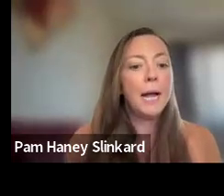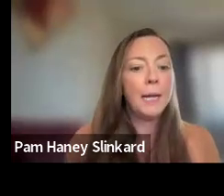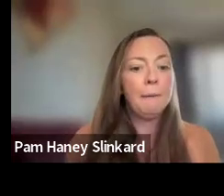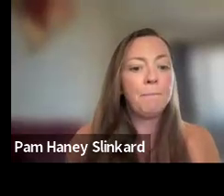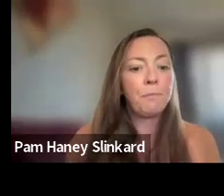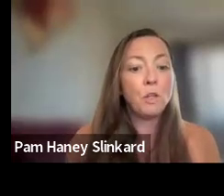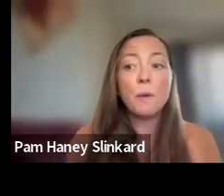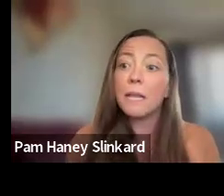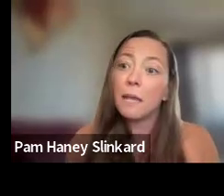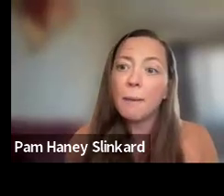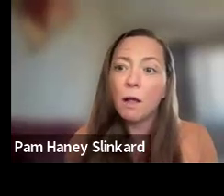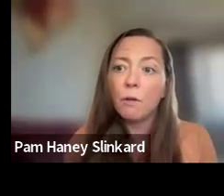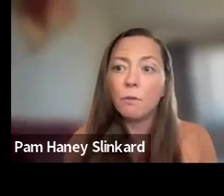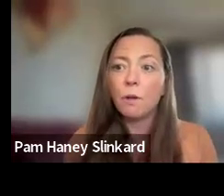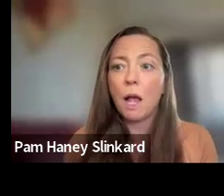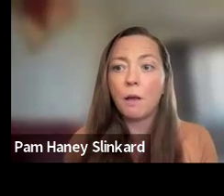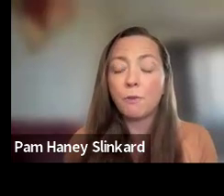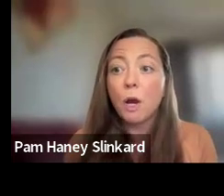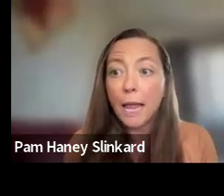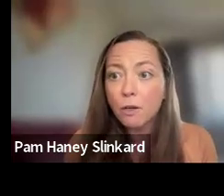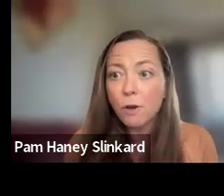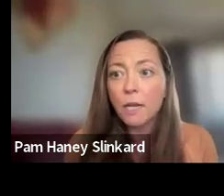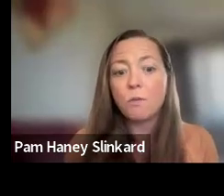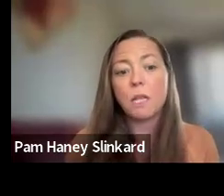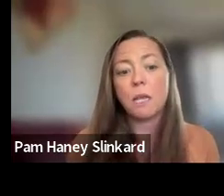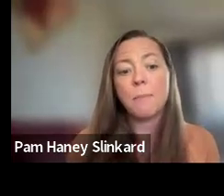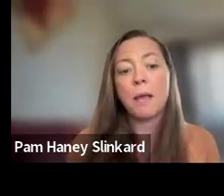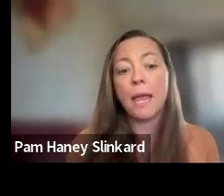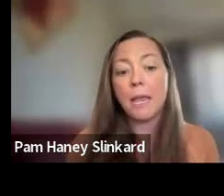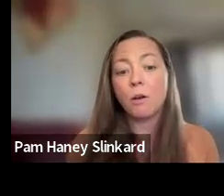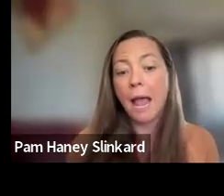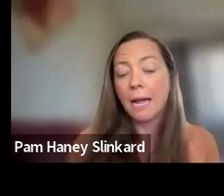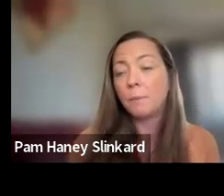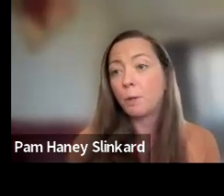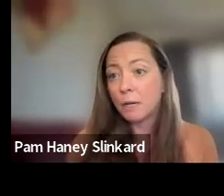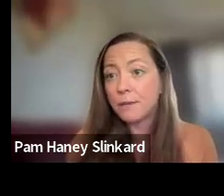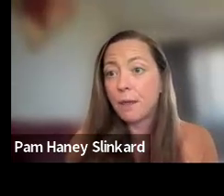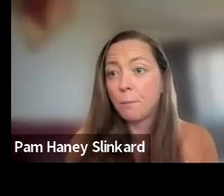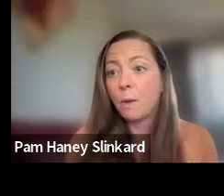you. You can email for our ACRE training, you can email